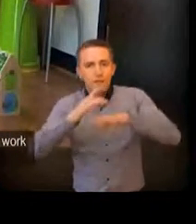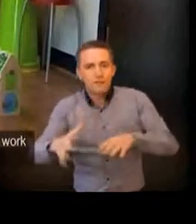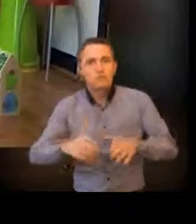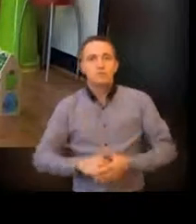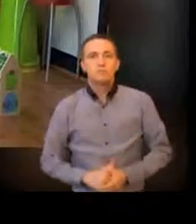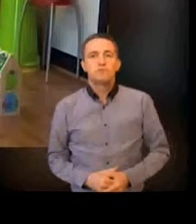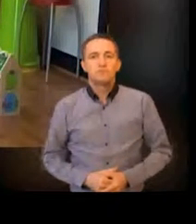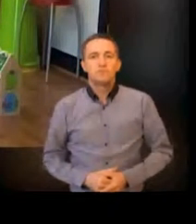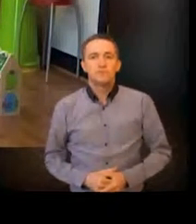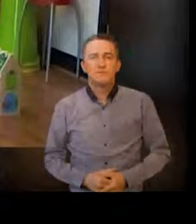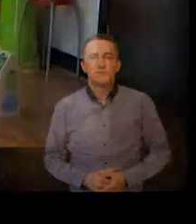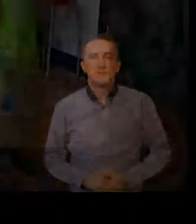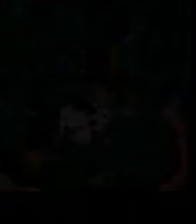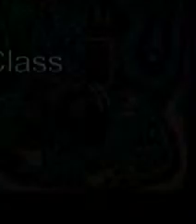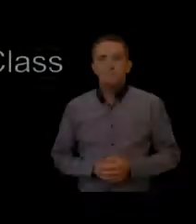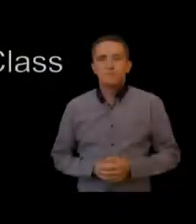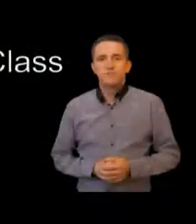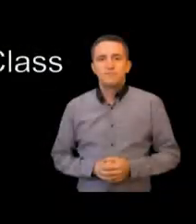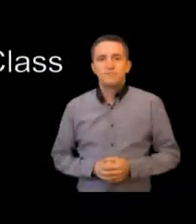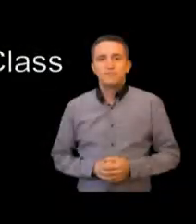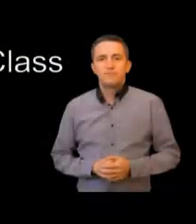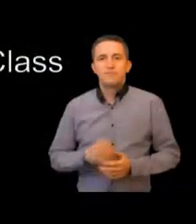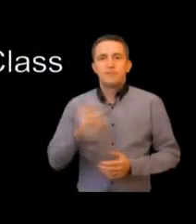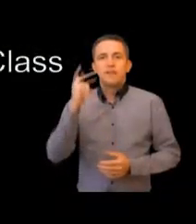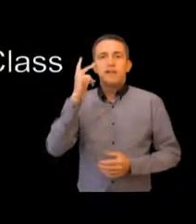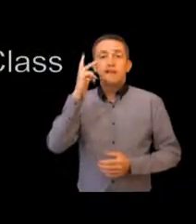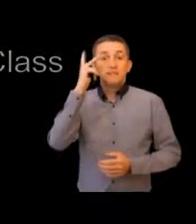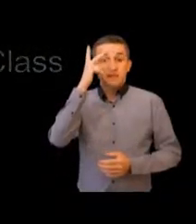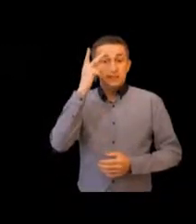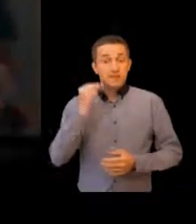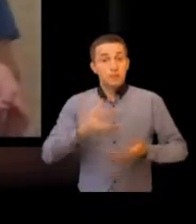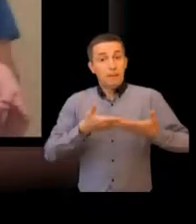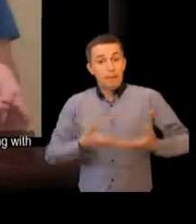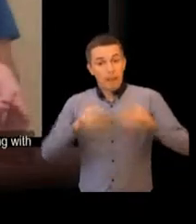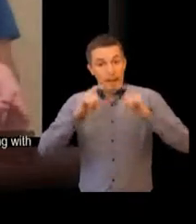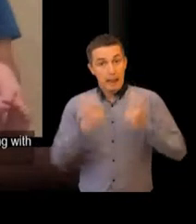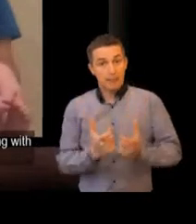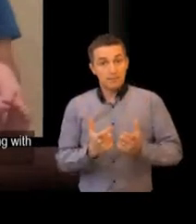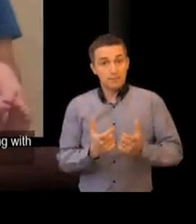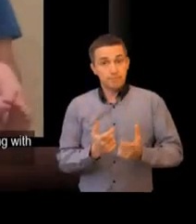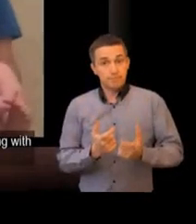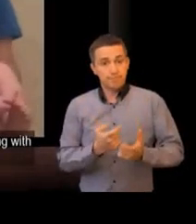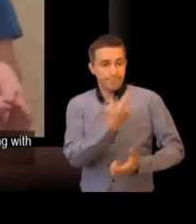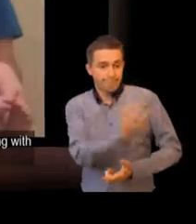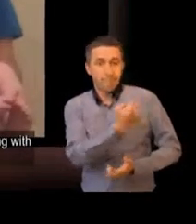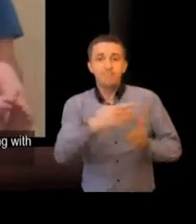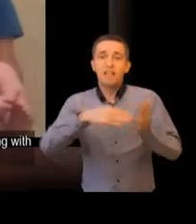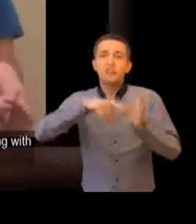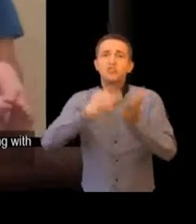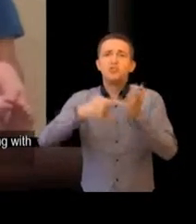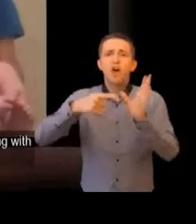children, their families, teachers and other professionals who have allowed us to come into their homes, playgroups and nurseries